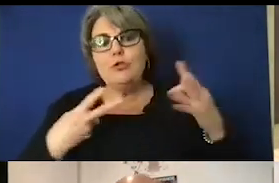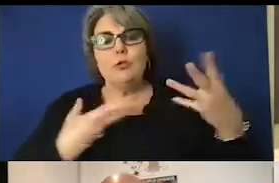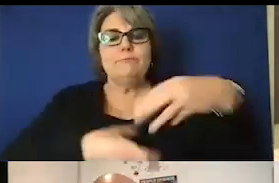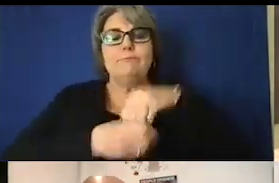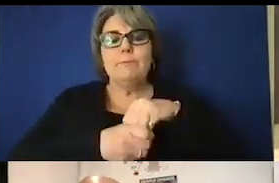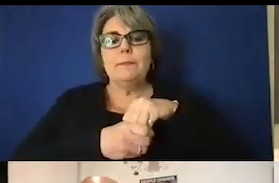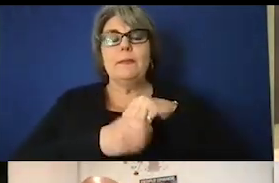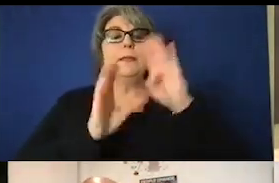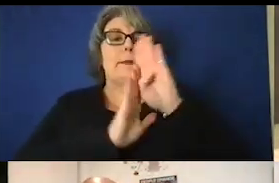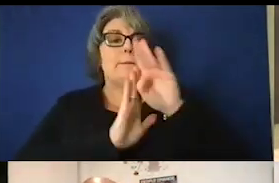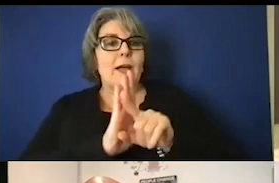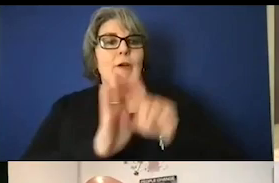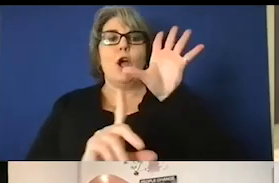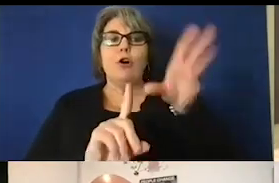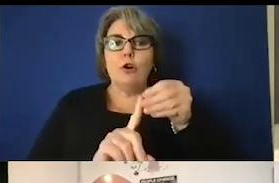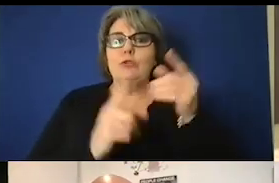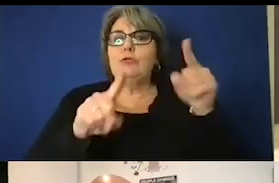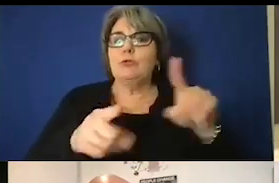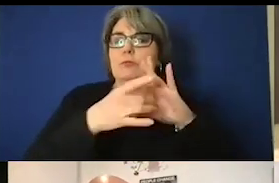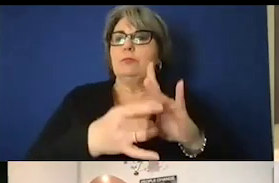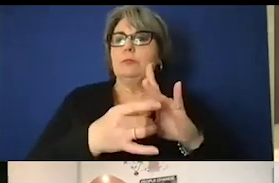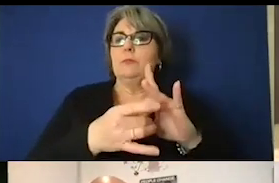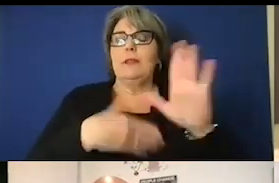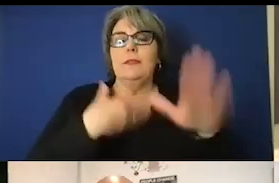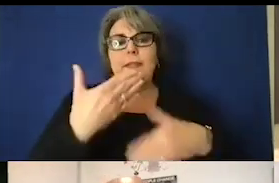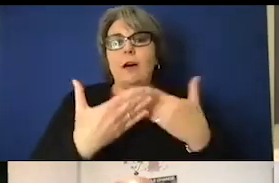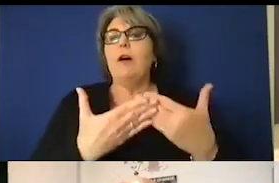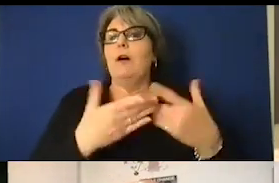the student background and culture that is erased every single year.